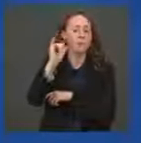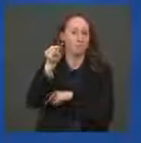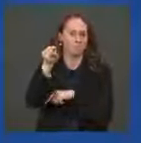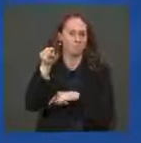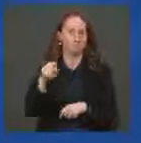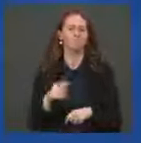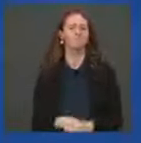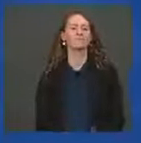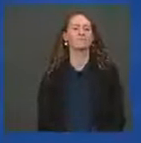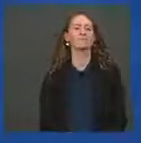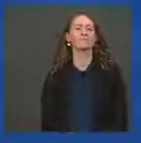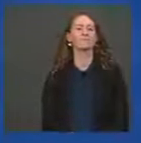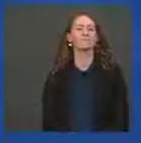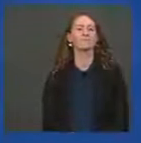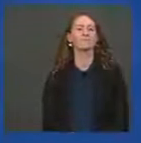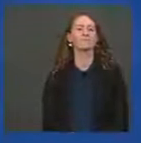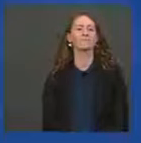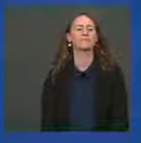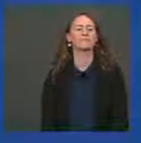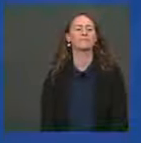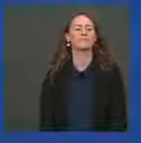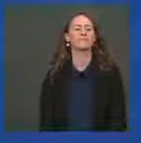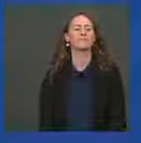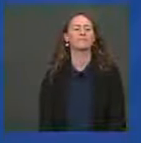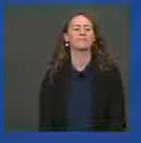Mario Cordono. I